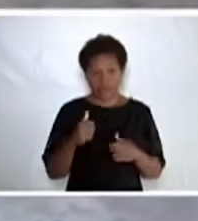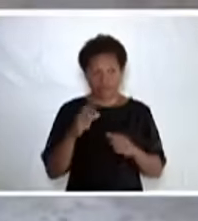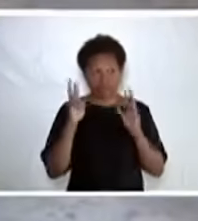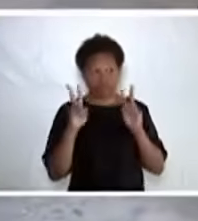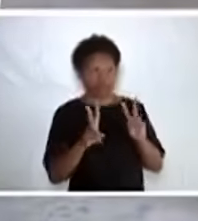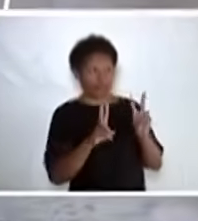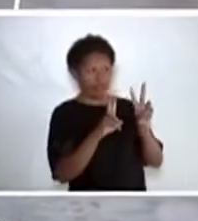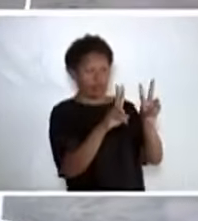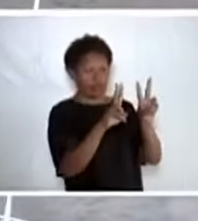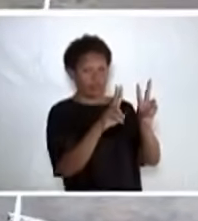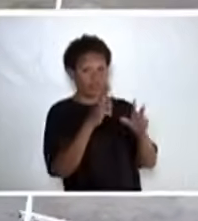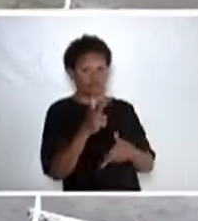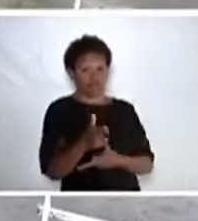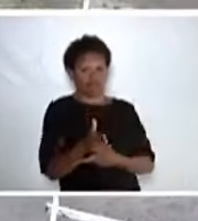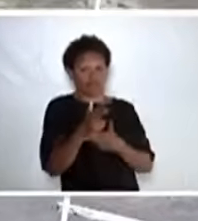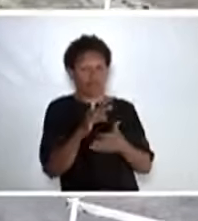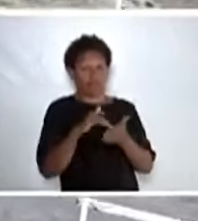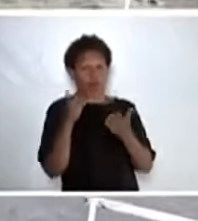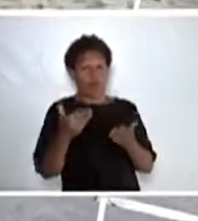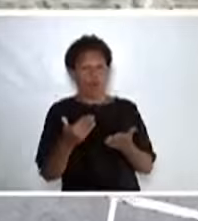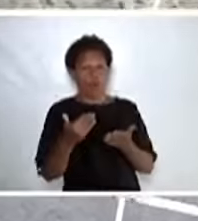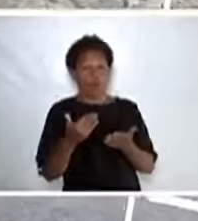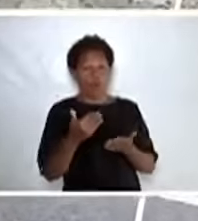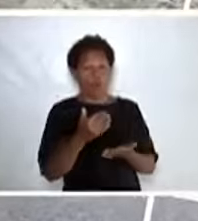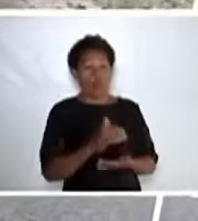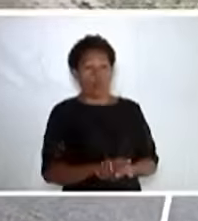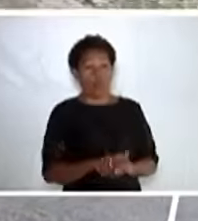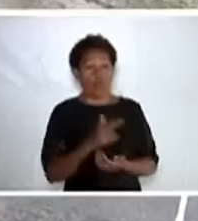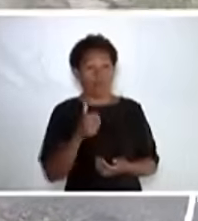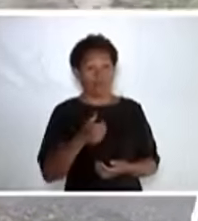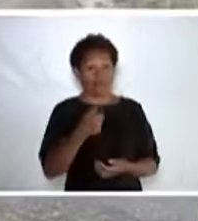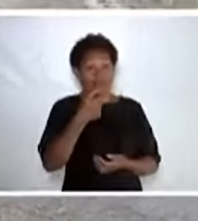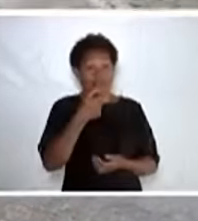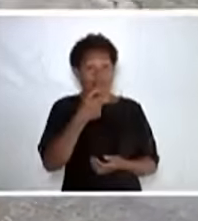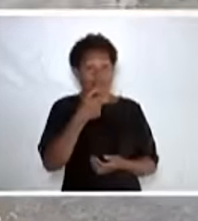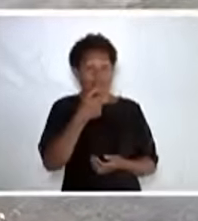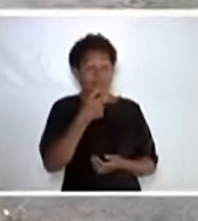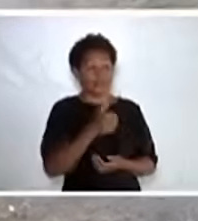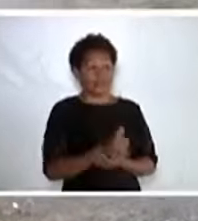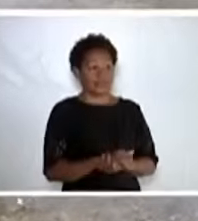watching and the firing of the cannon, and in our case, the artillery guns.